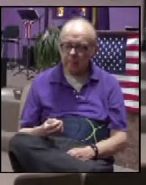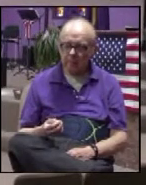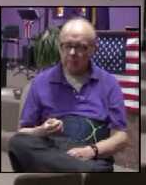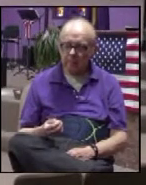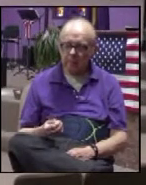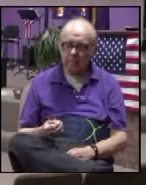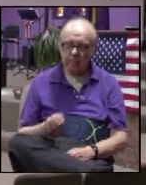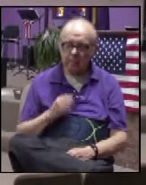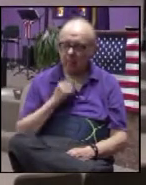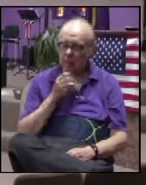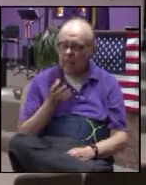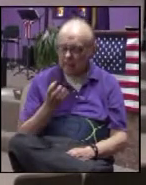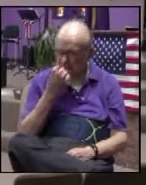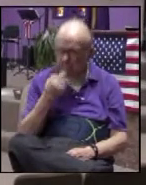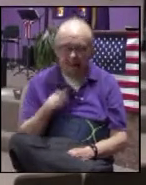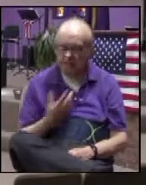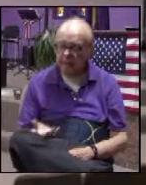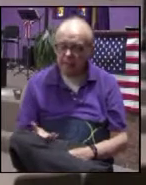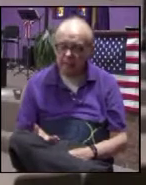don't get mad at me,